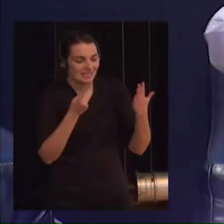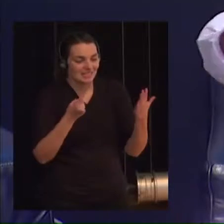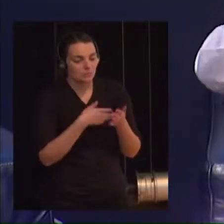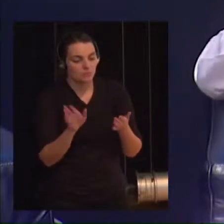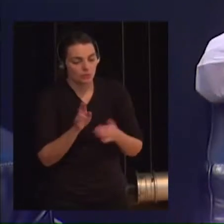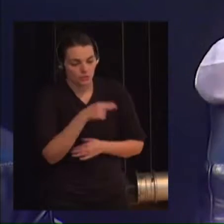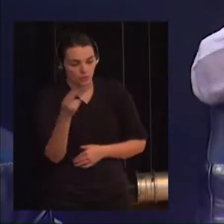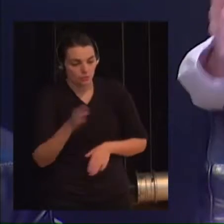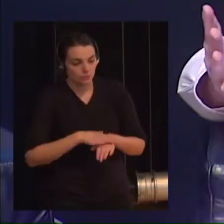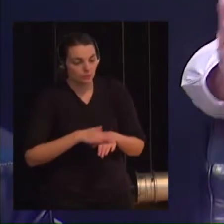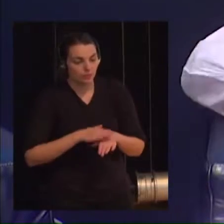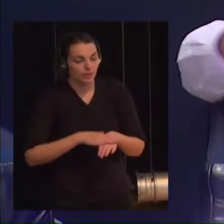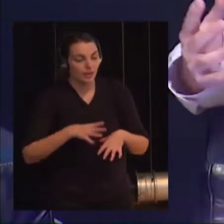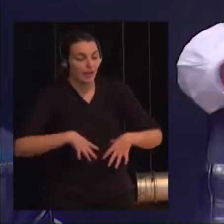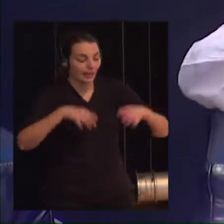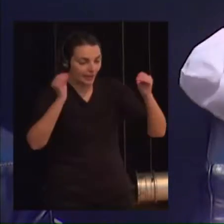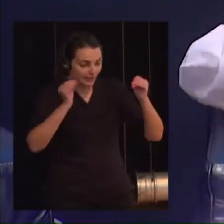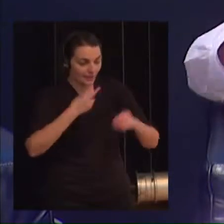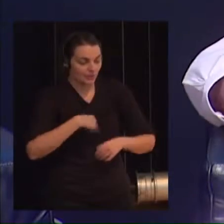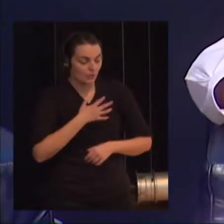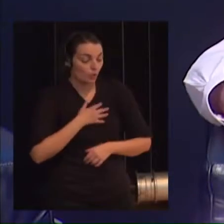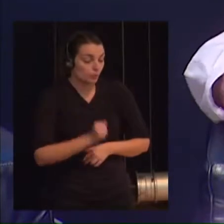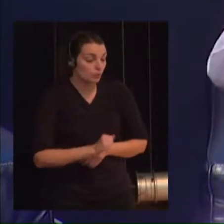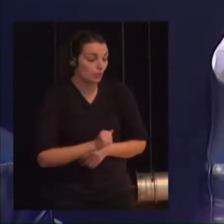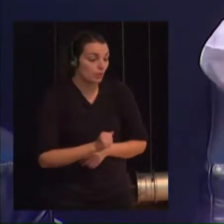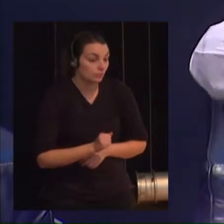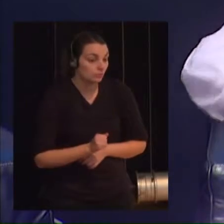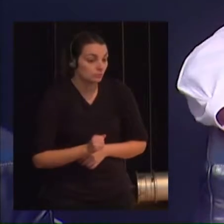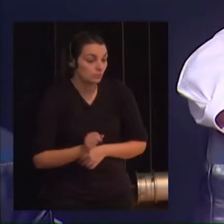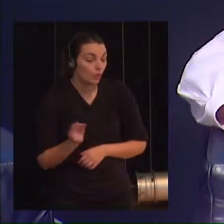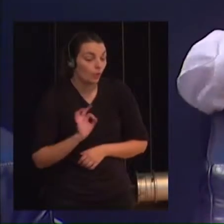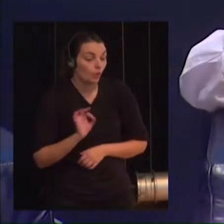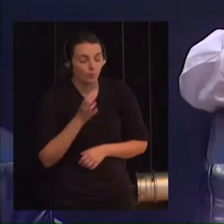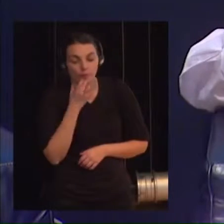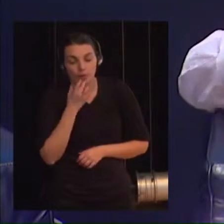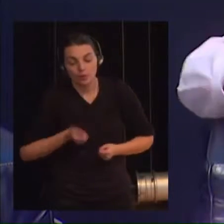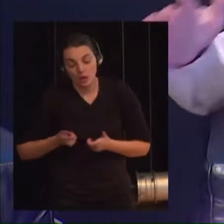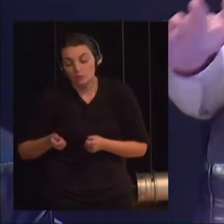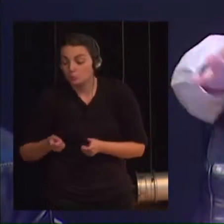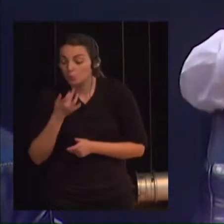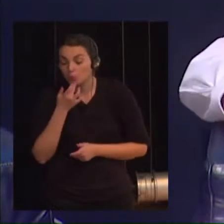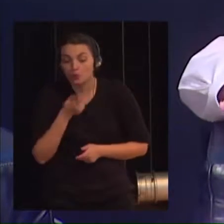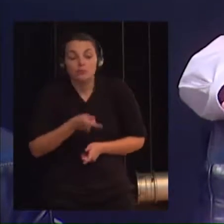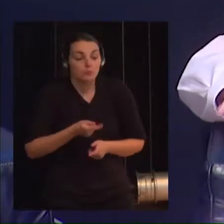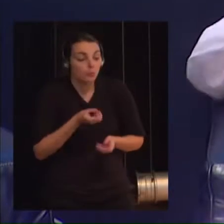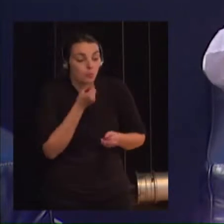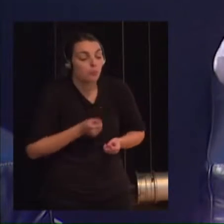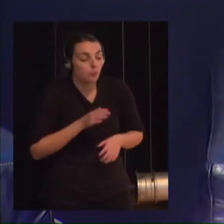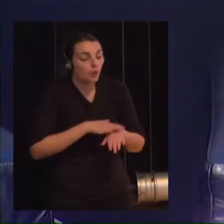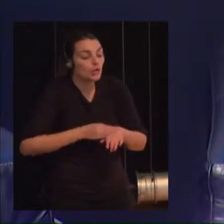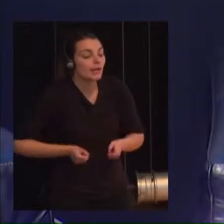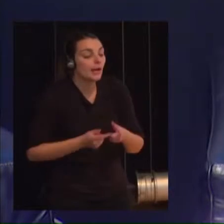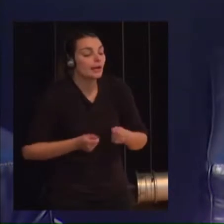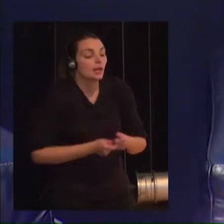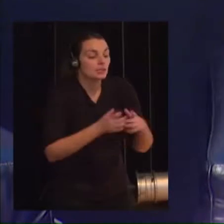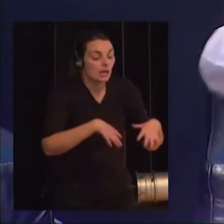as opposed to the opportunity cost of how they make those choices. And I'm not making a comment about whether the legitimacy of those choices, just